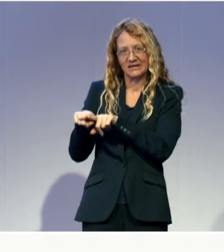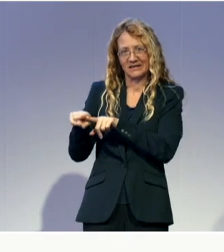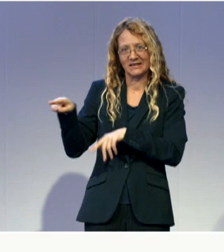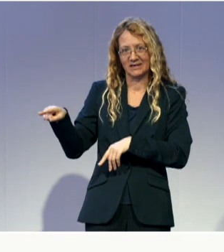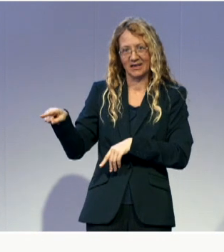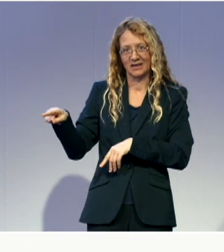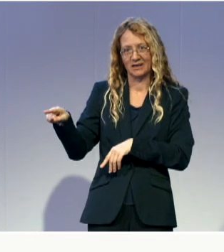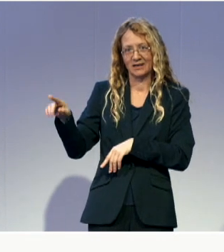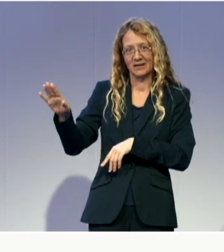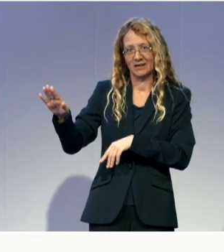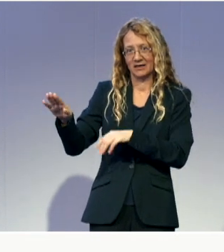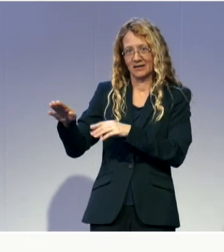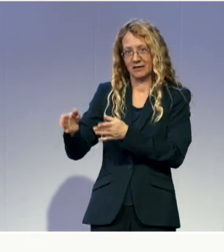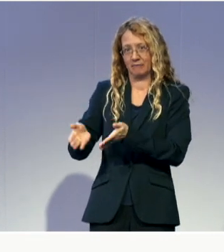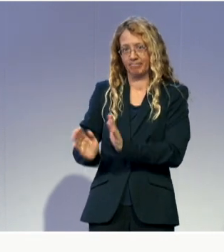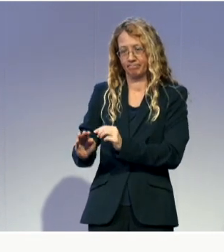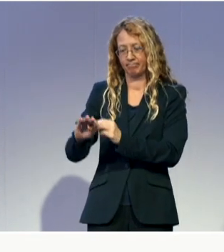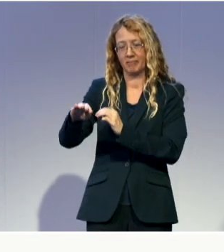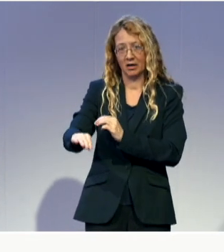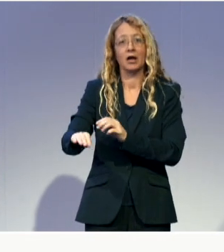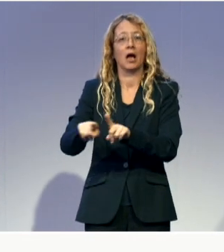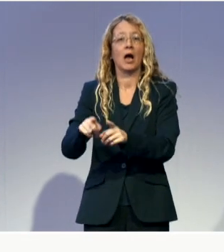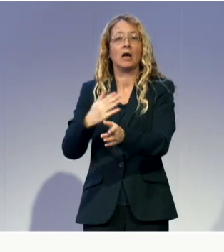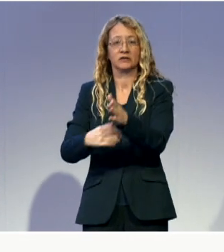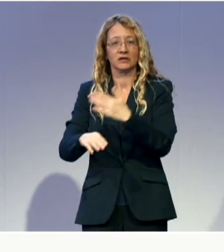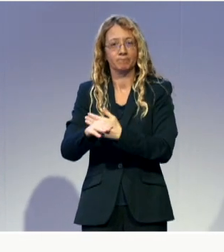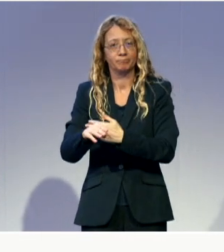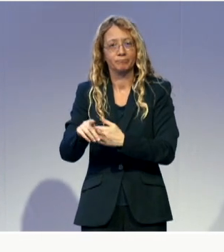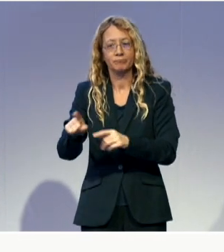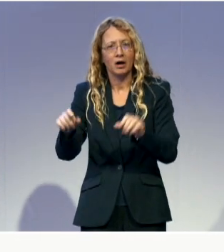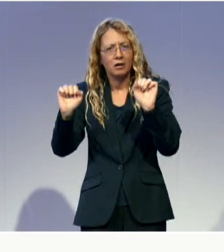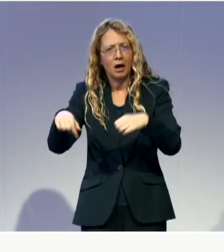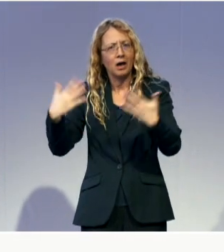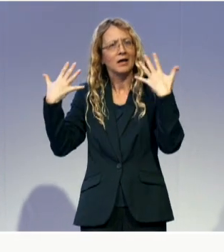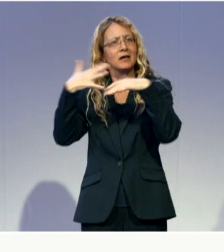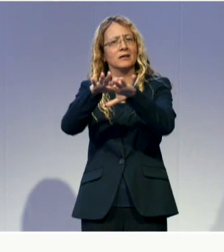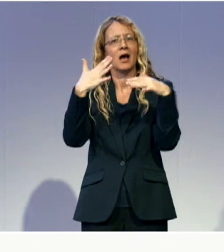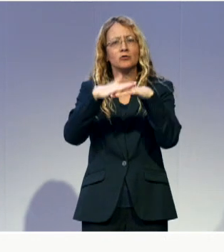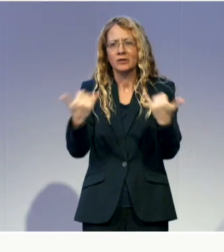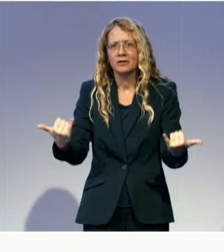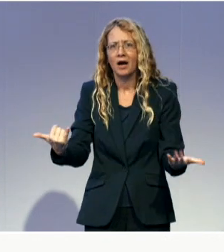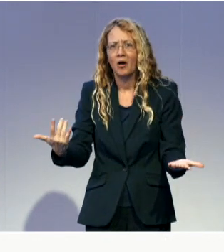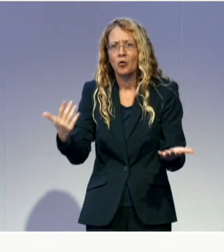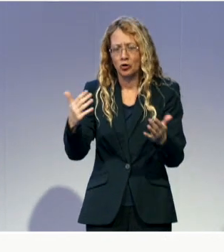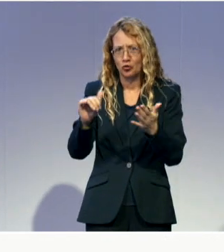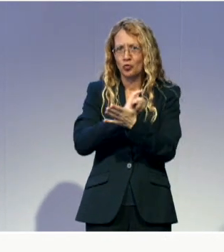fully integrated in the New York City public school system. And since then,